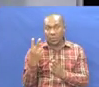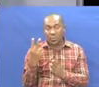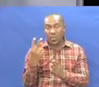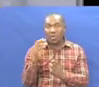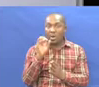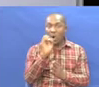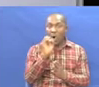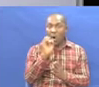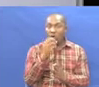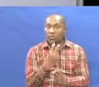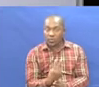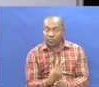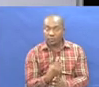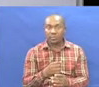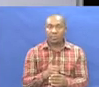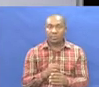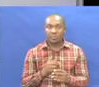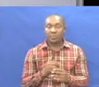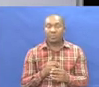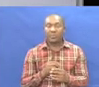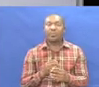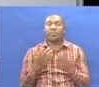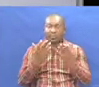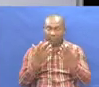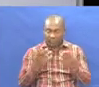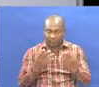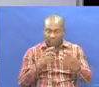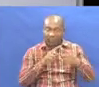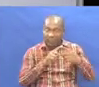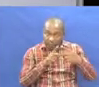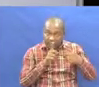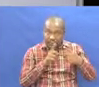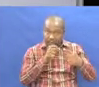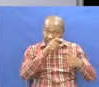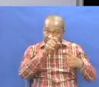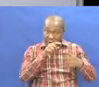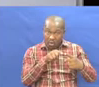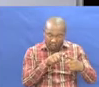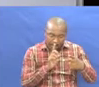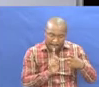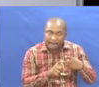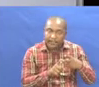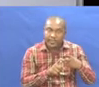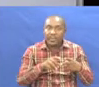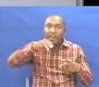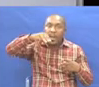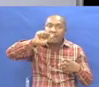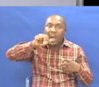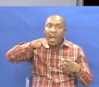H2O sub 2. This is hydrogen peroxide. And also another chemical that you're going to use is called